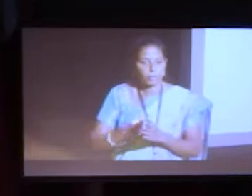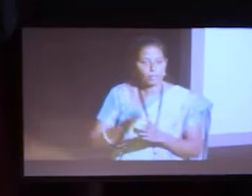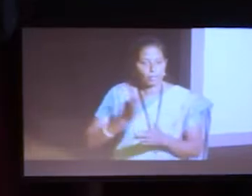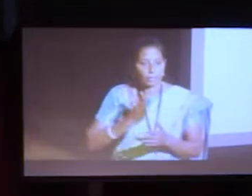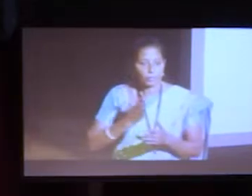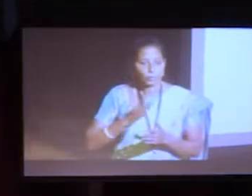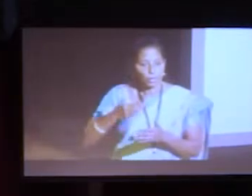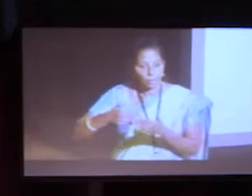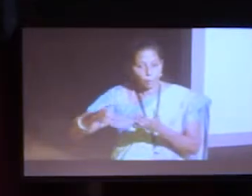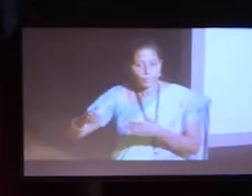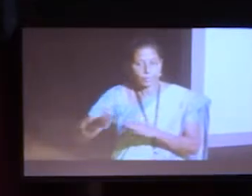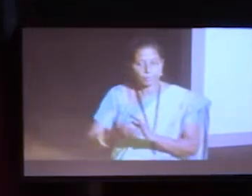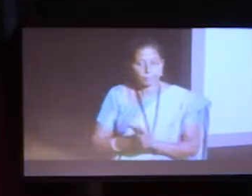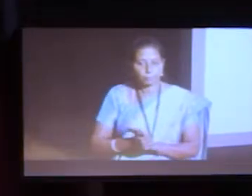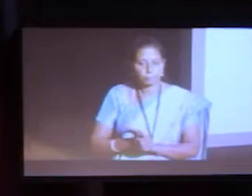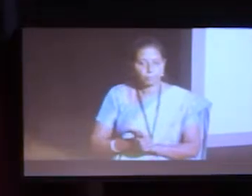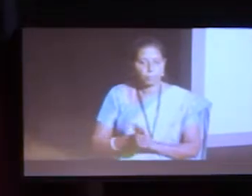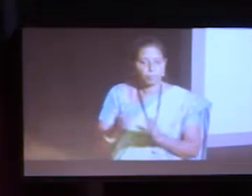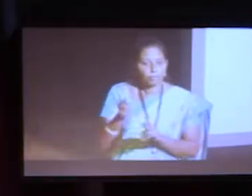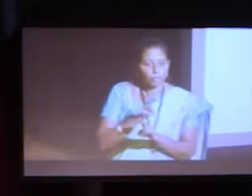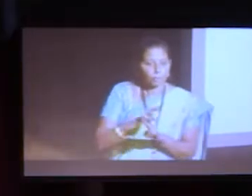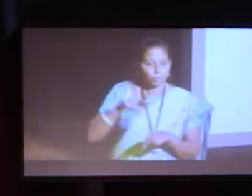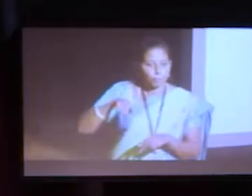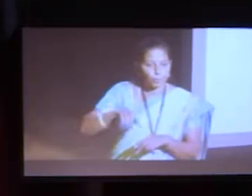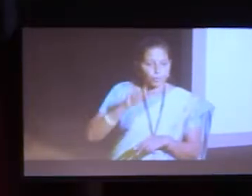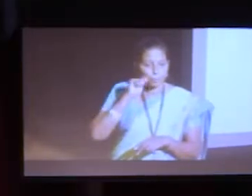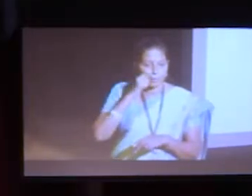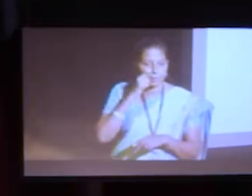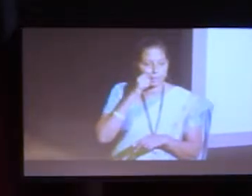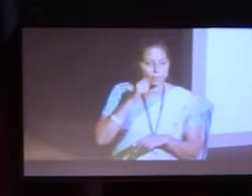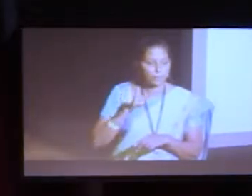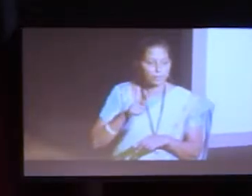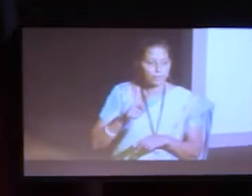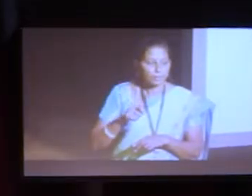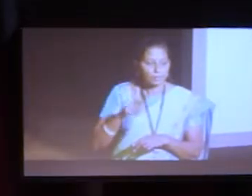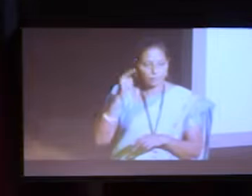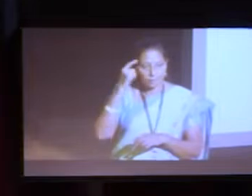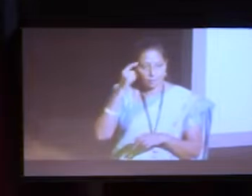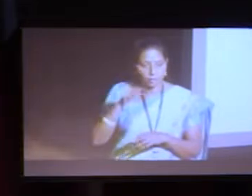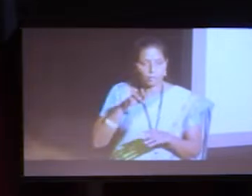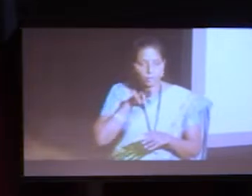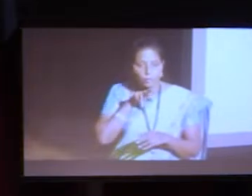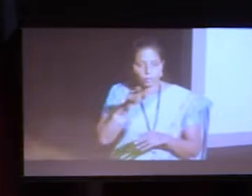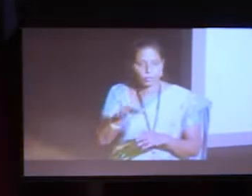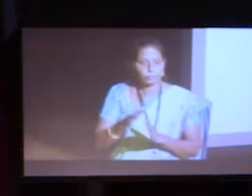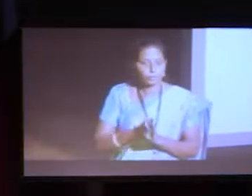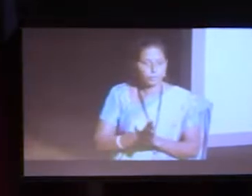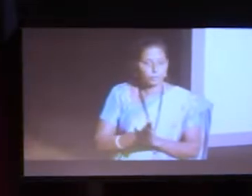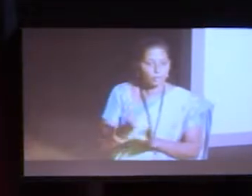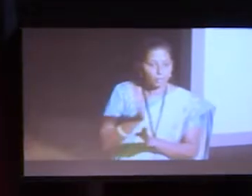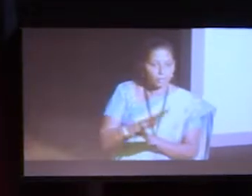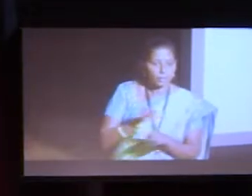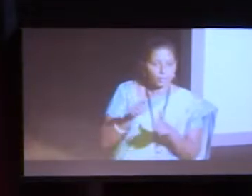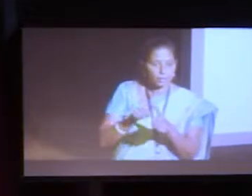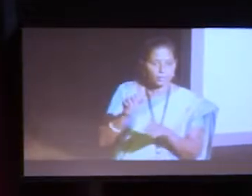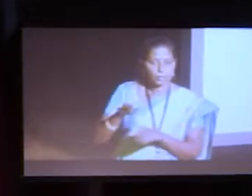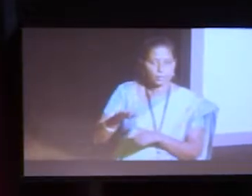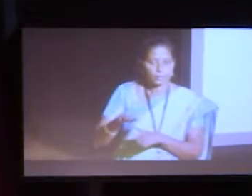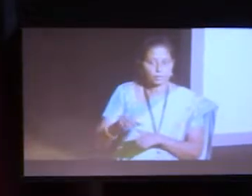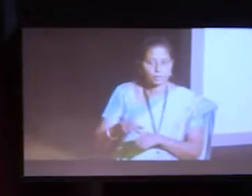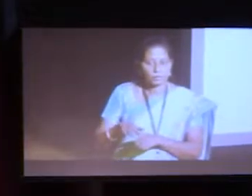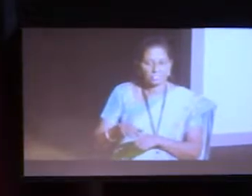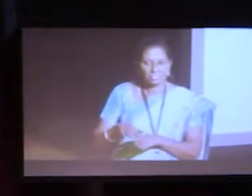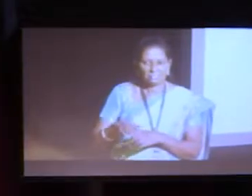live captions, were the brainchild of disabled individuals, engineers, program